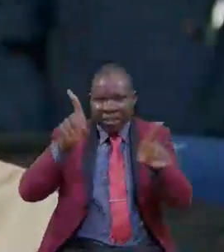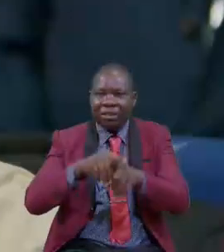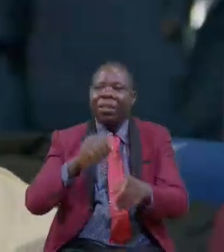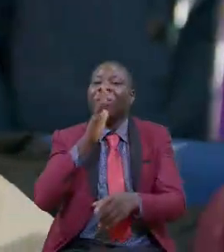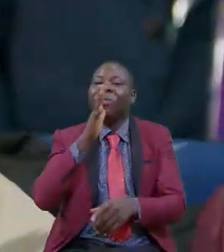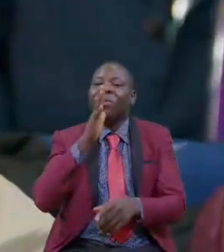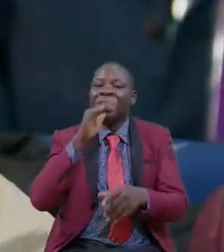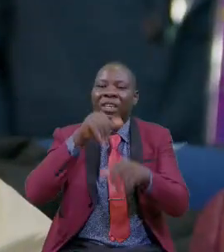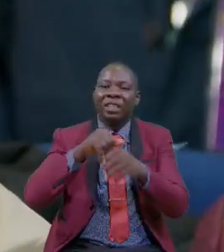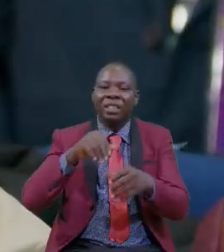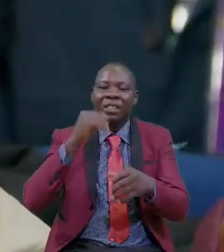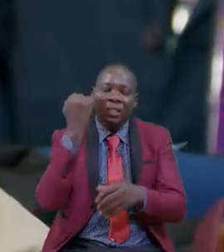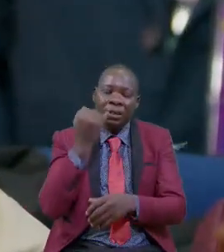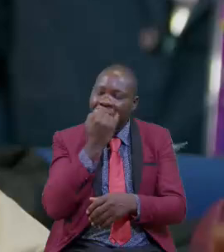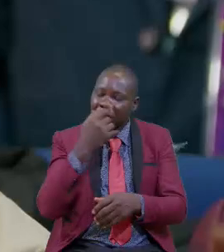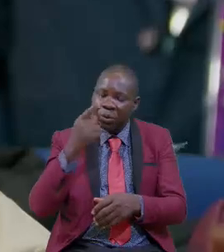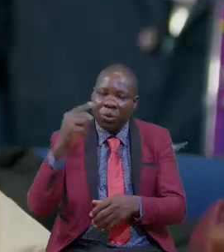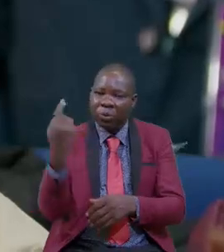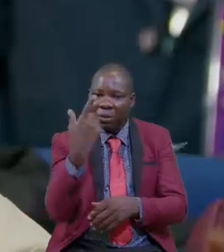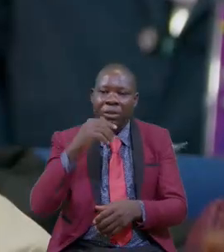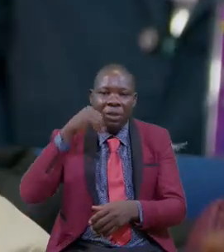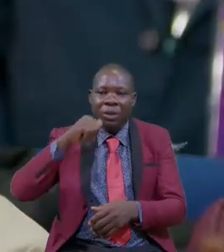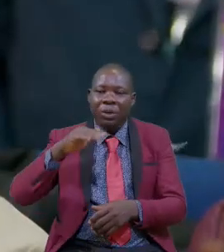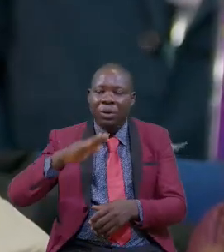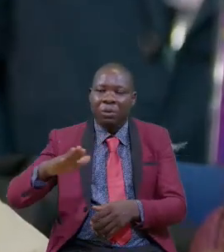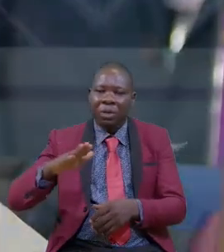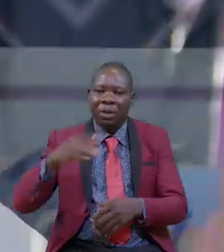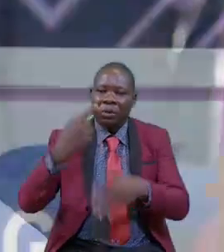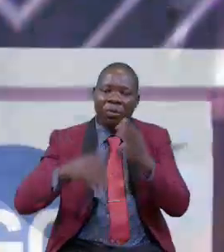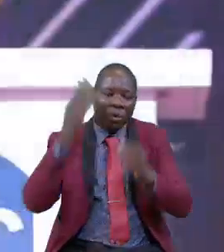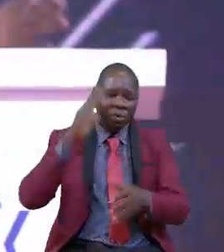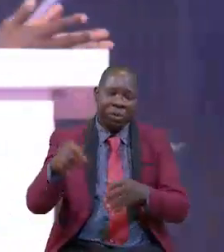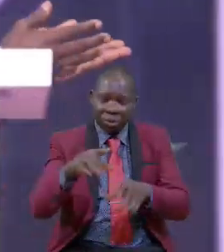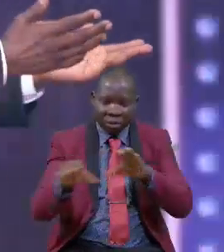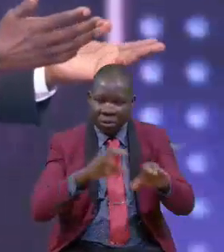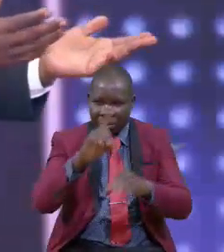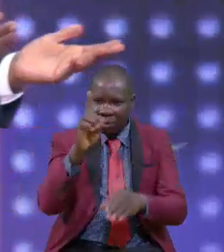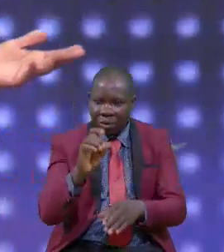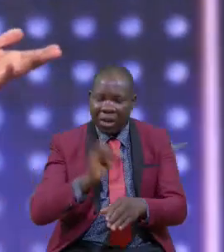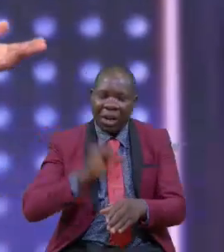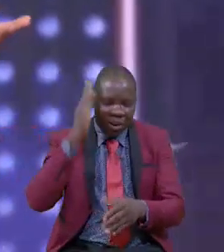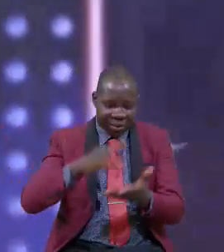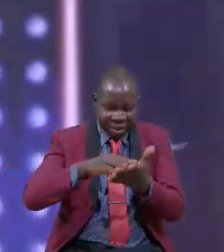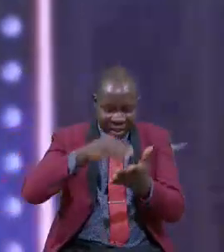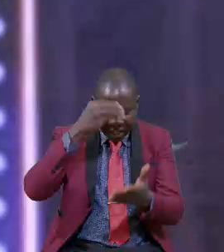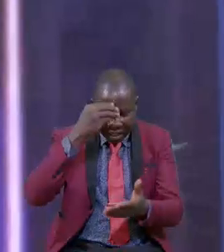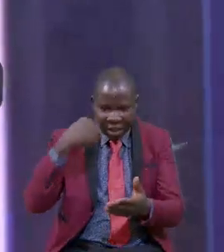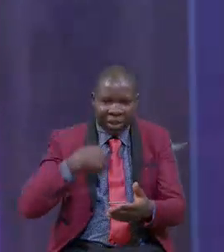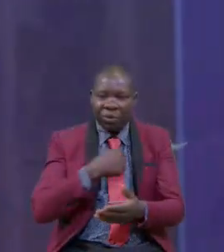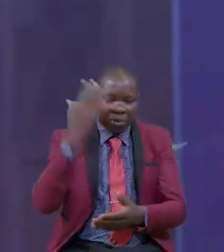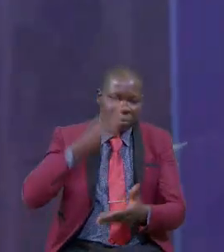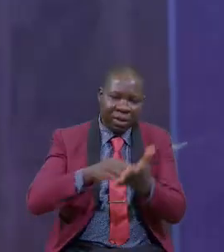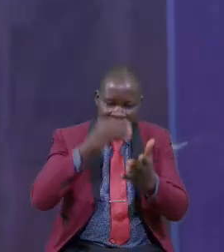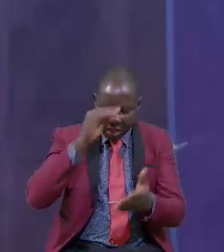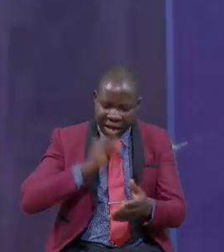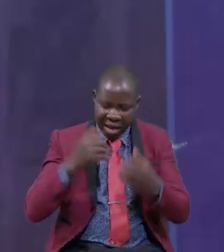do? You will learn. We will learn. We have grace. How do I make use of this grace? Go to the Lord